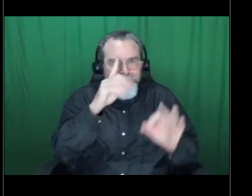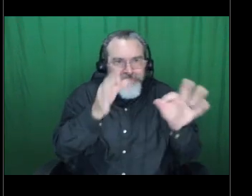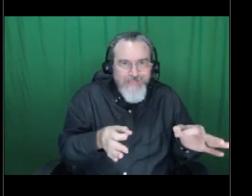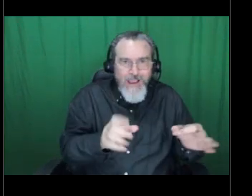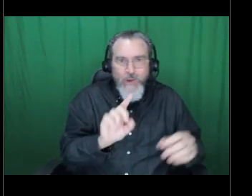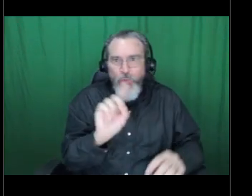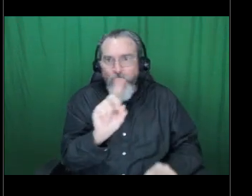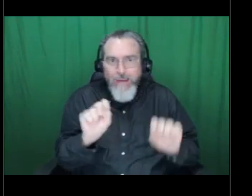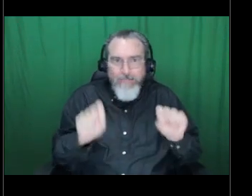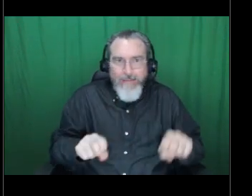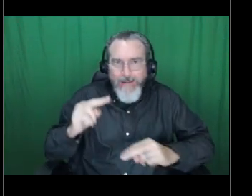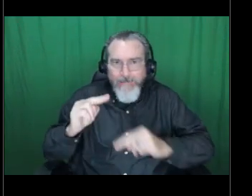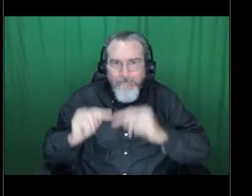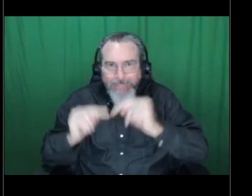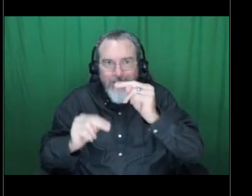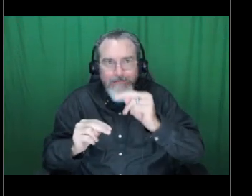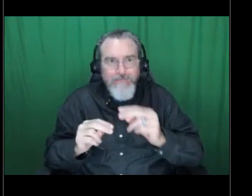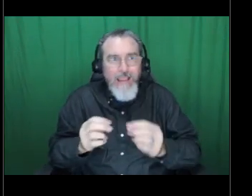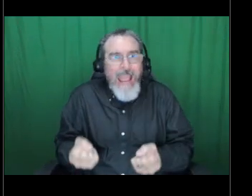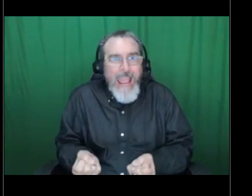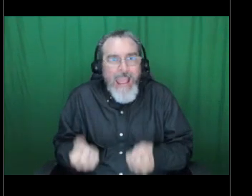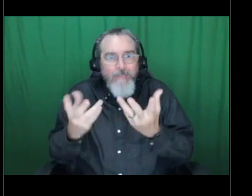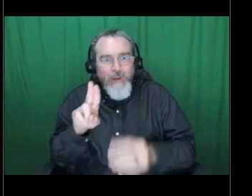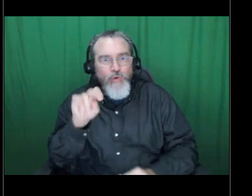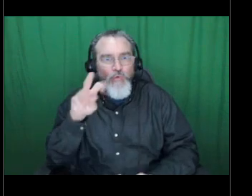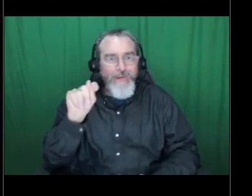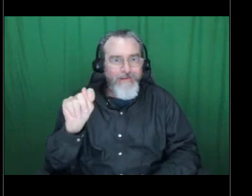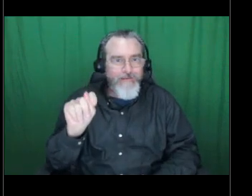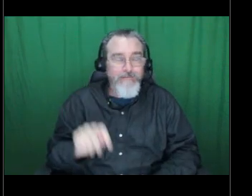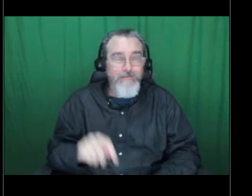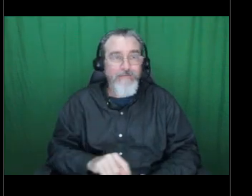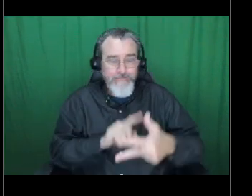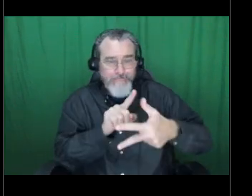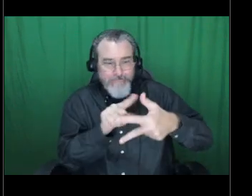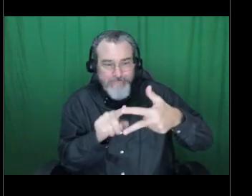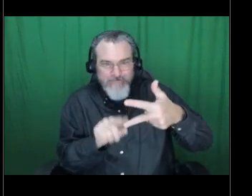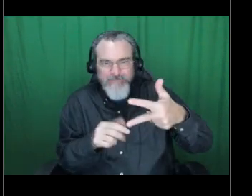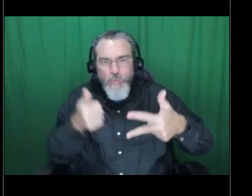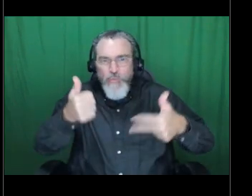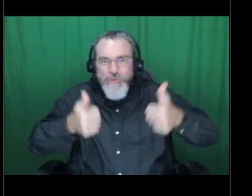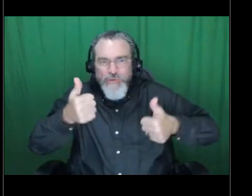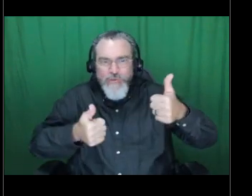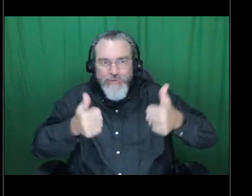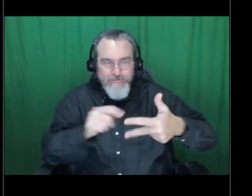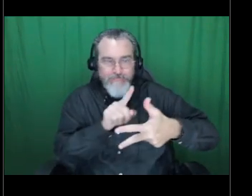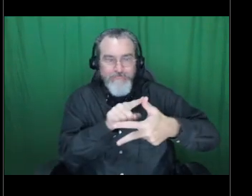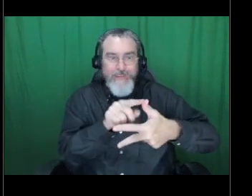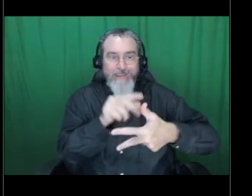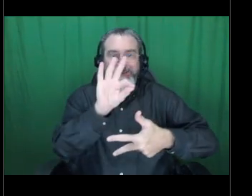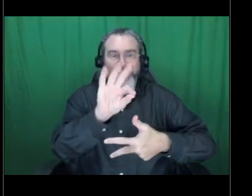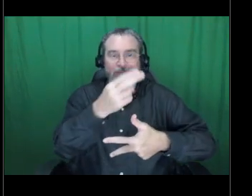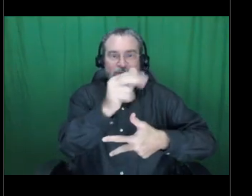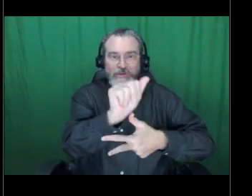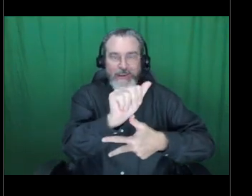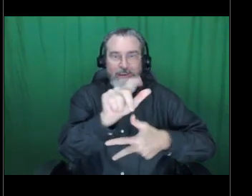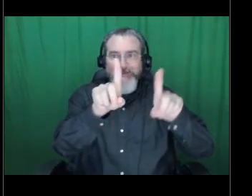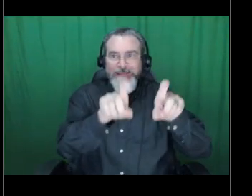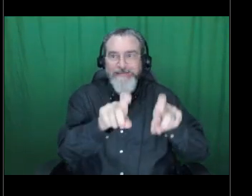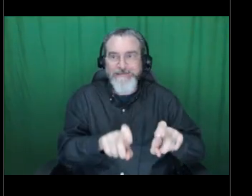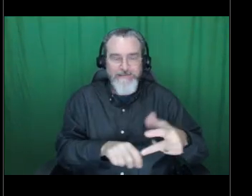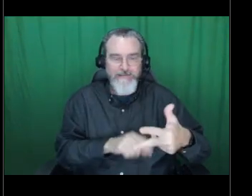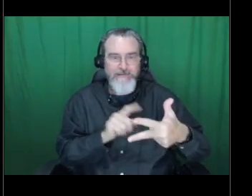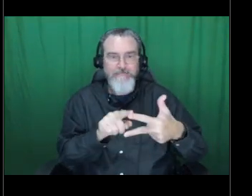accessible units required. The first answer option is FHA test. The second